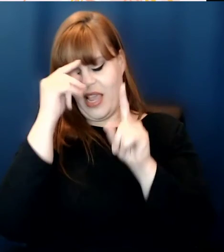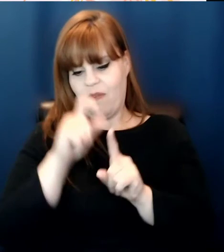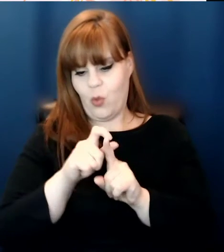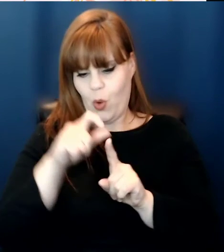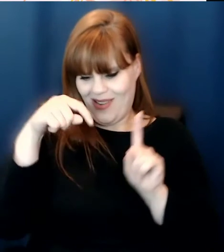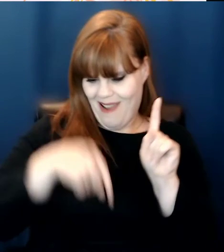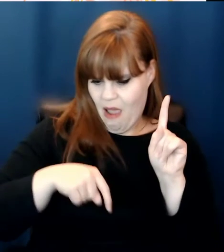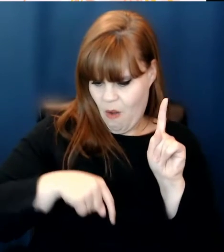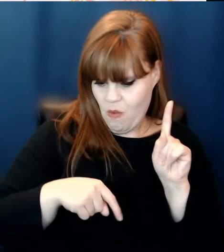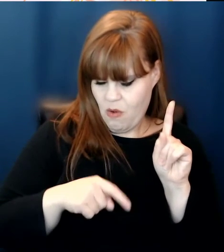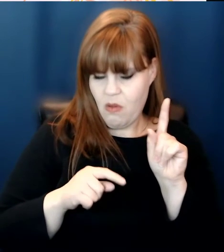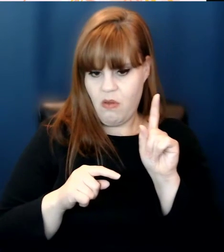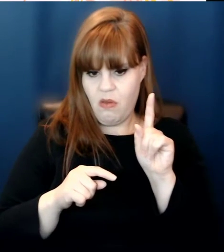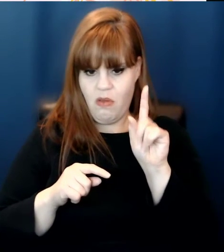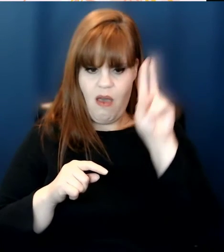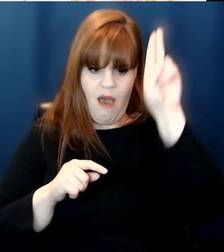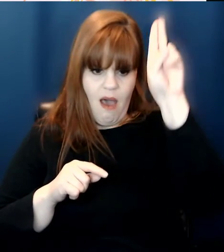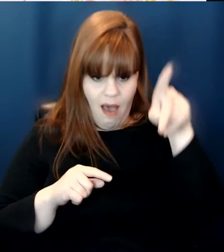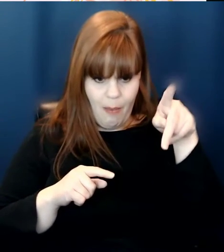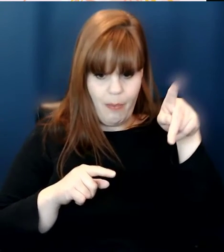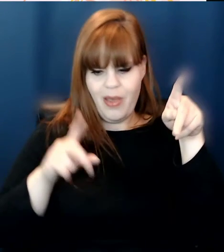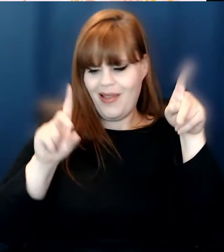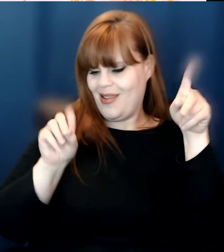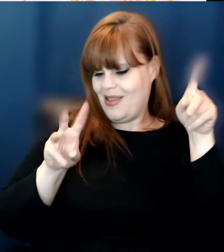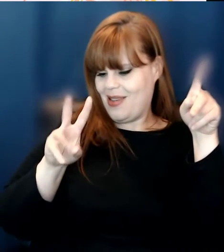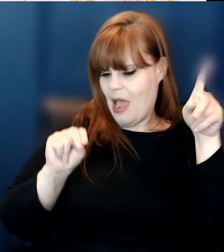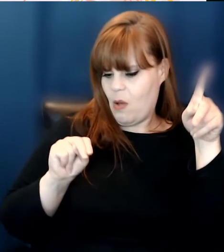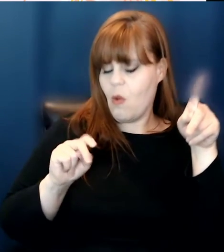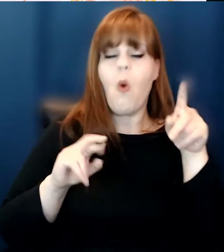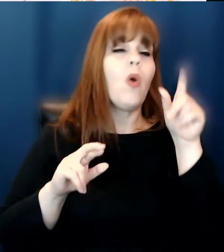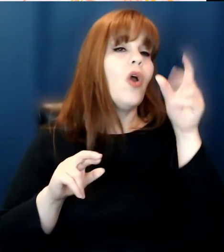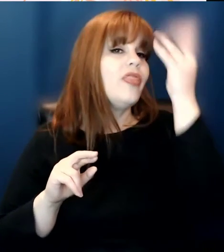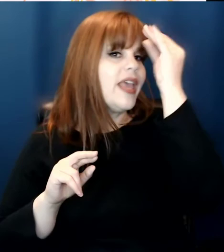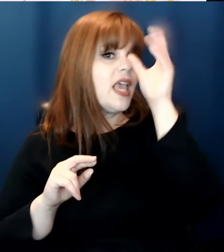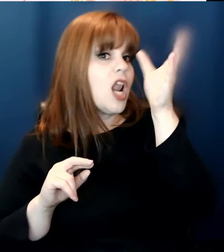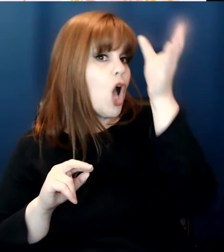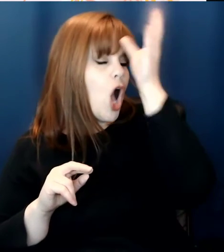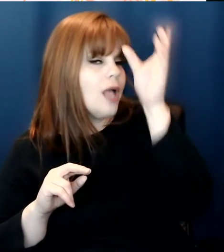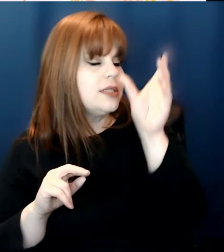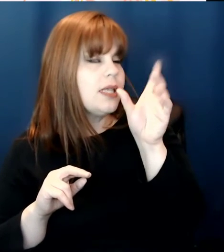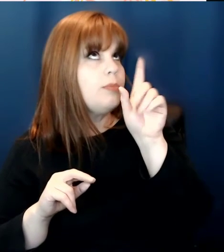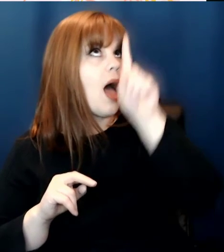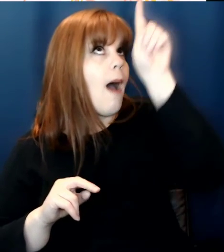of the word down, or does it mean thinking of the concept up or thinking of the